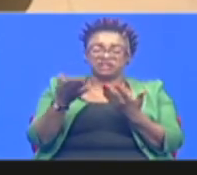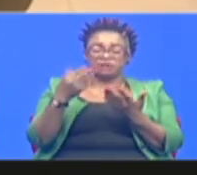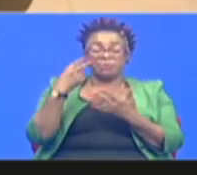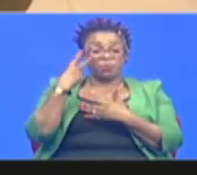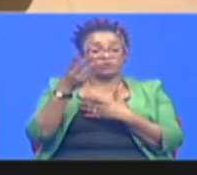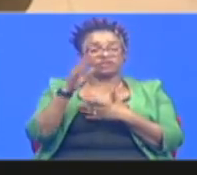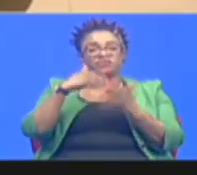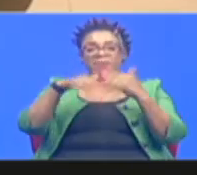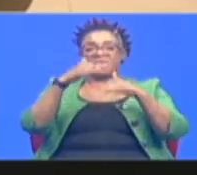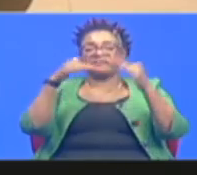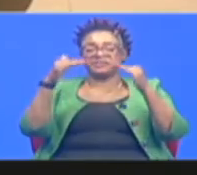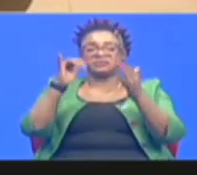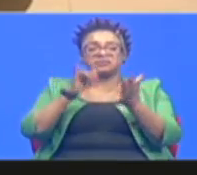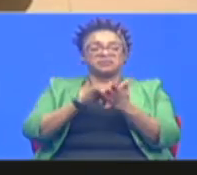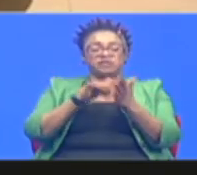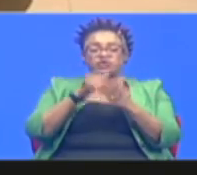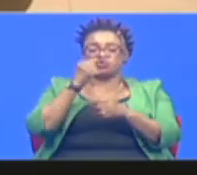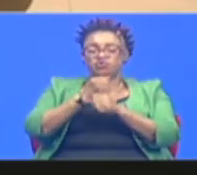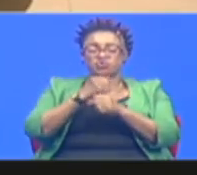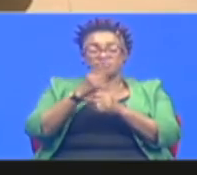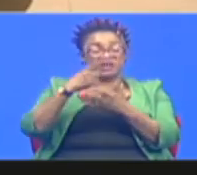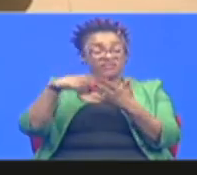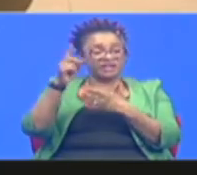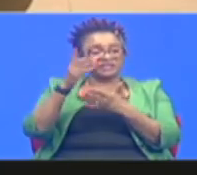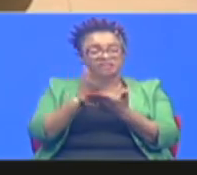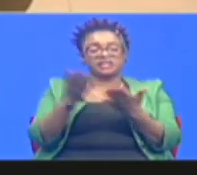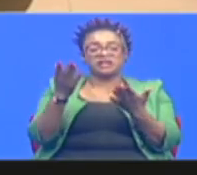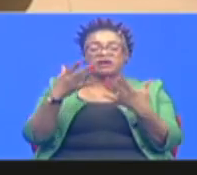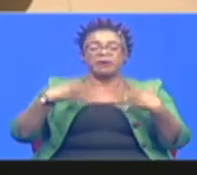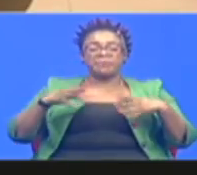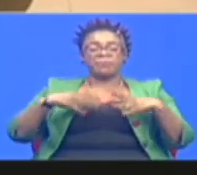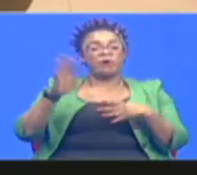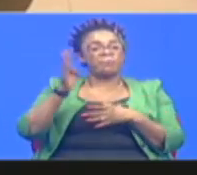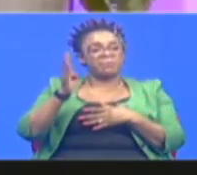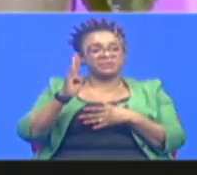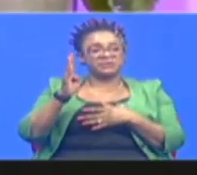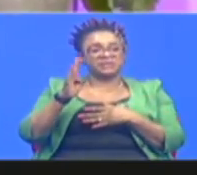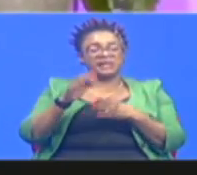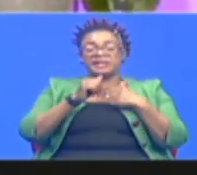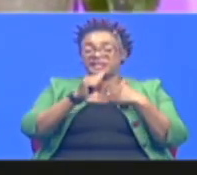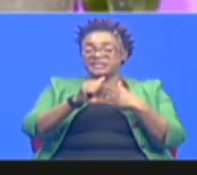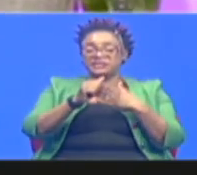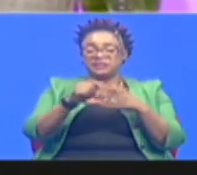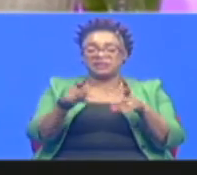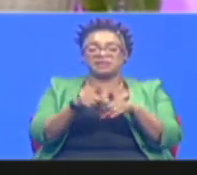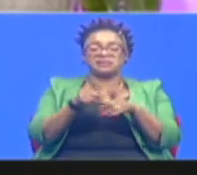that you would do the right thing for the people of Bomet and lead as an example for the rest of the country.